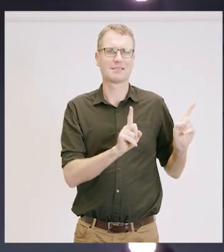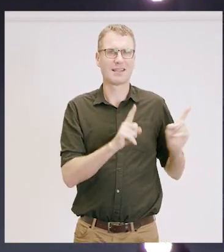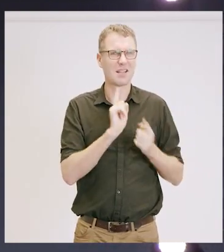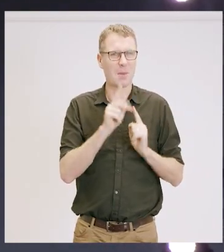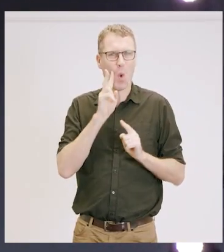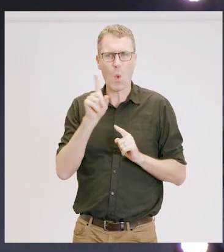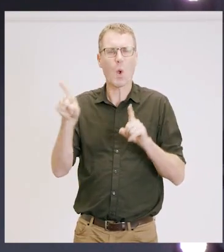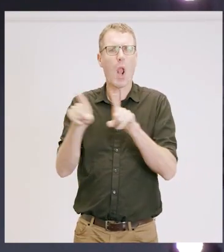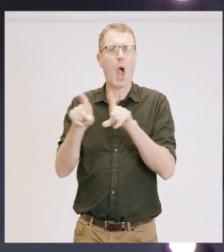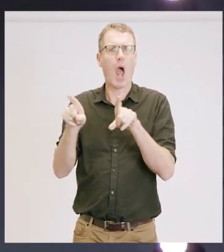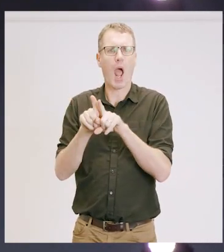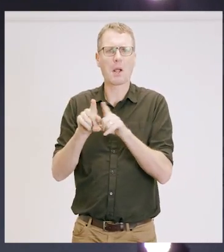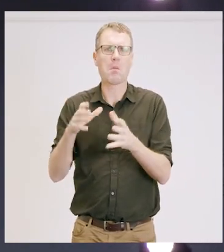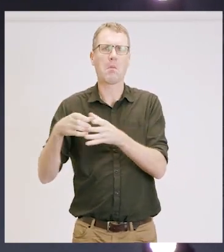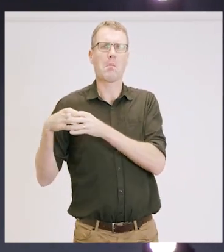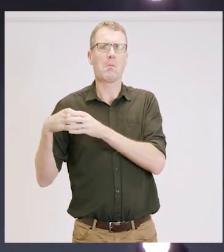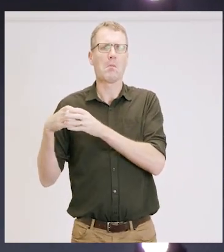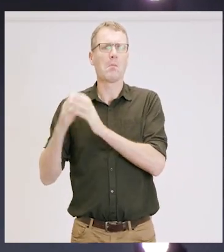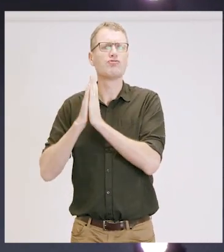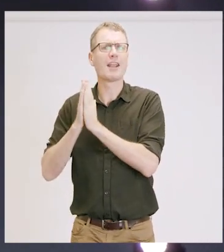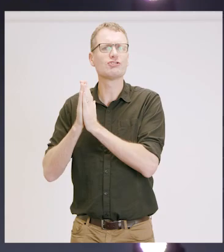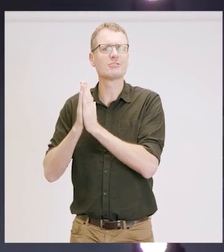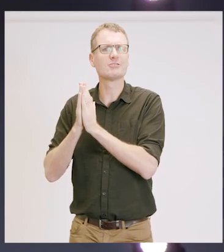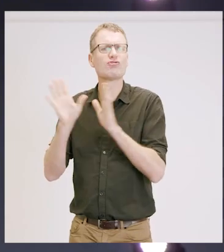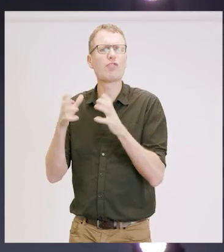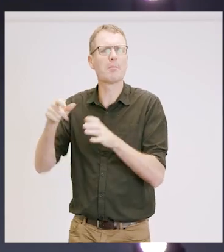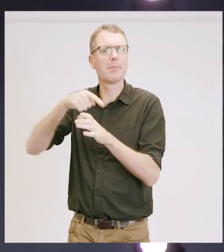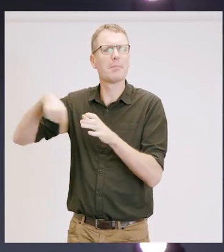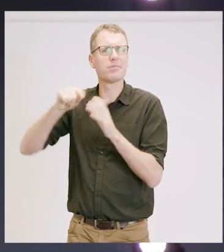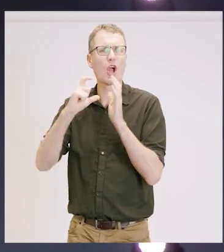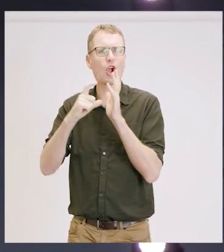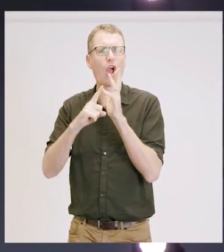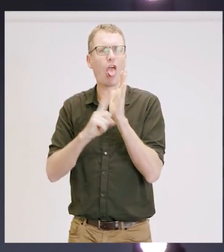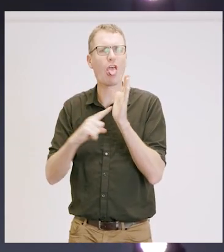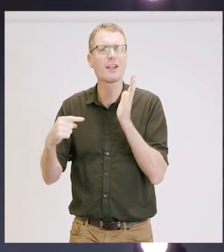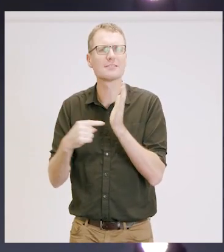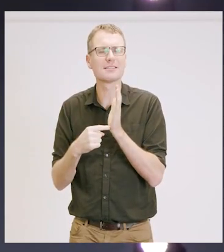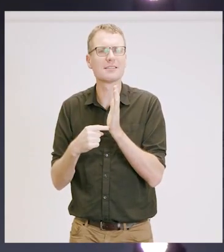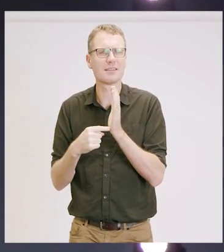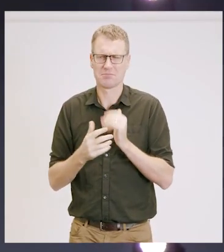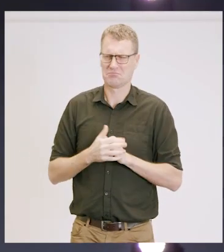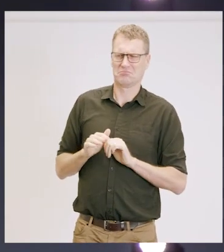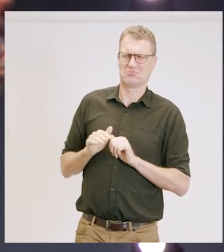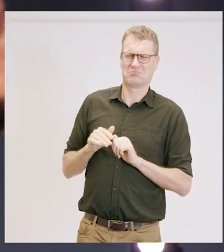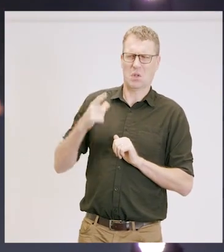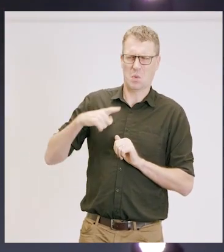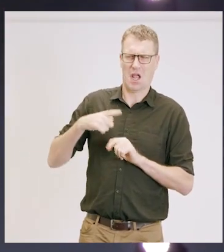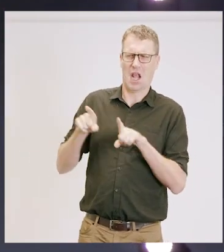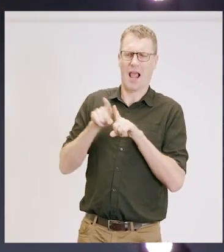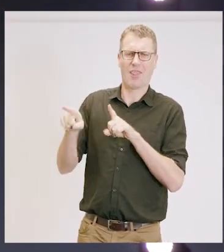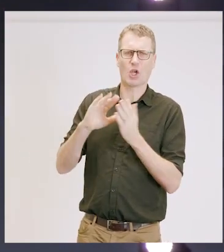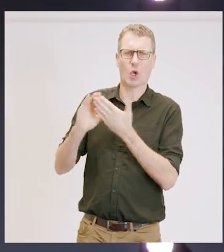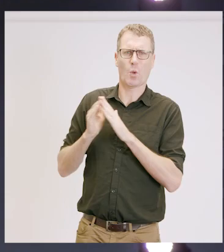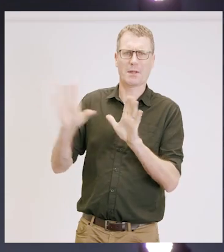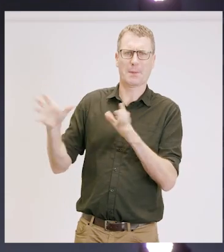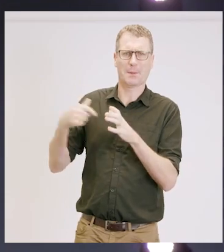who would help each other out, you know, and live in a community type way? Who would do that? Only weird people do